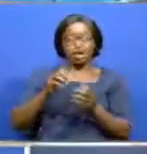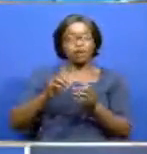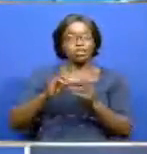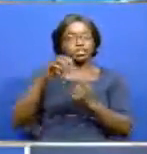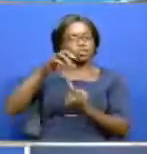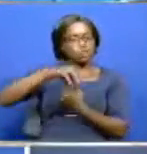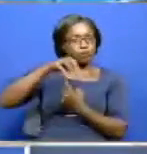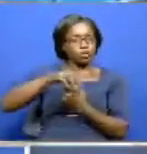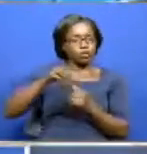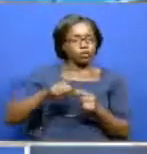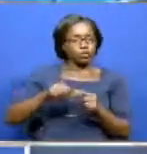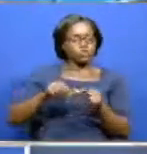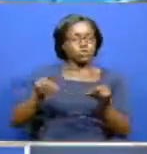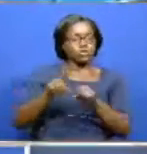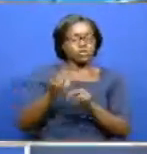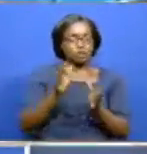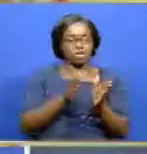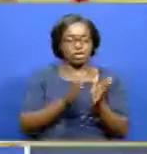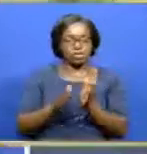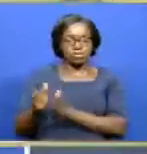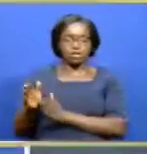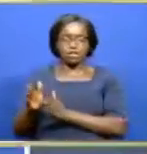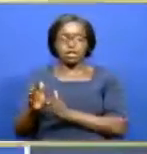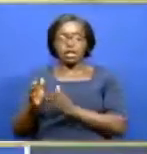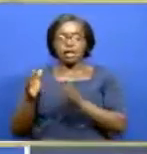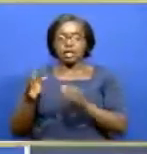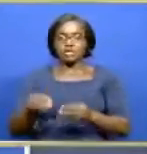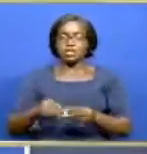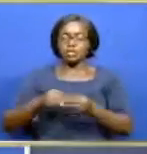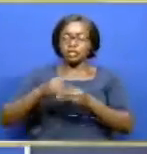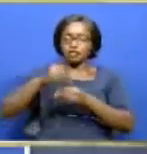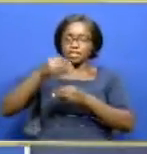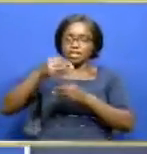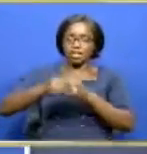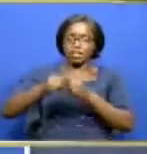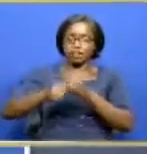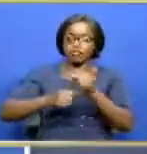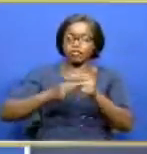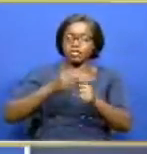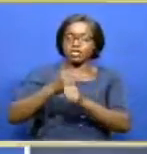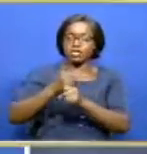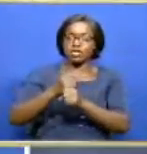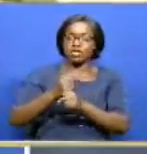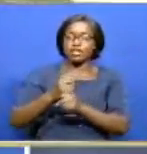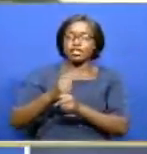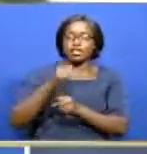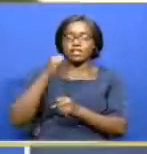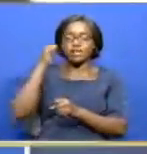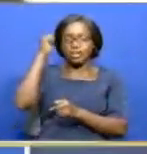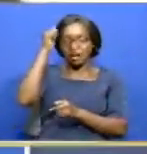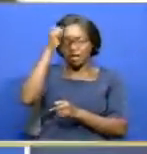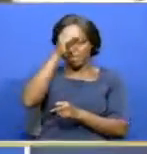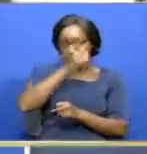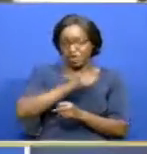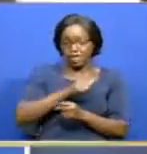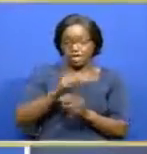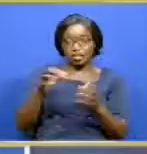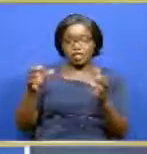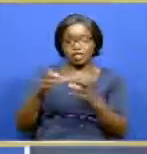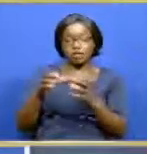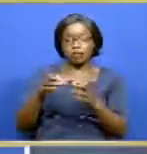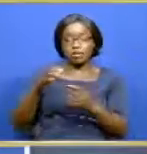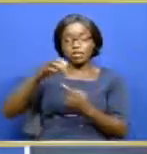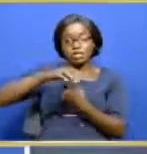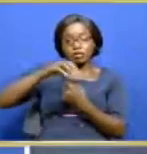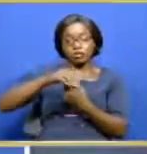pandemic. The Federation released a revised calendar for the year. The Africa Club Championship will be held from 30th November